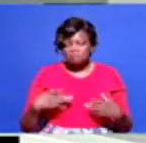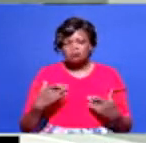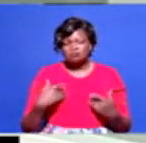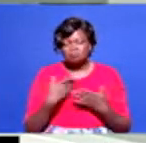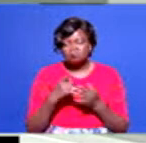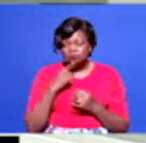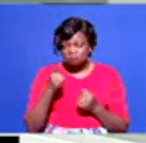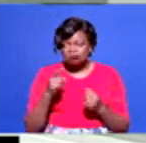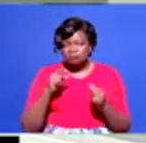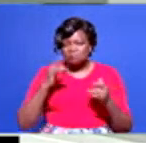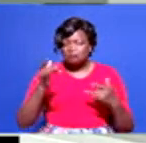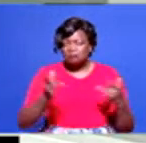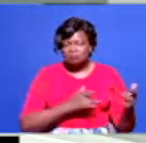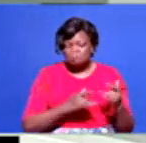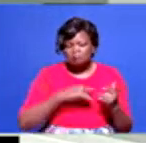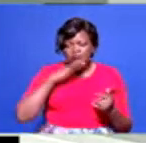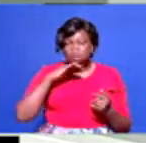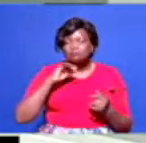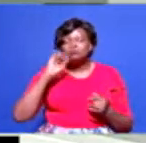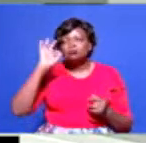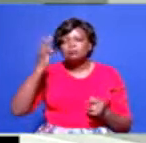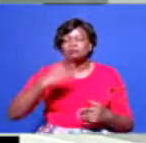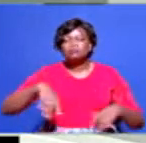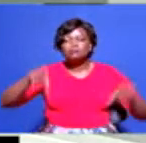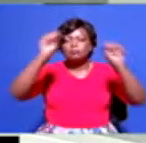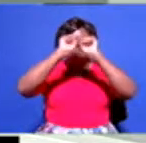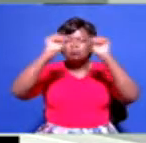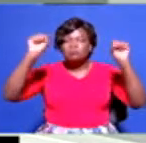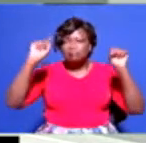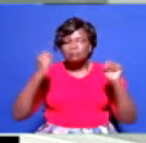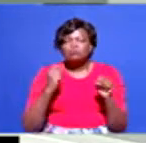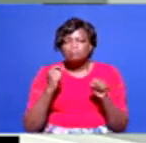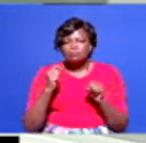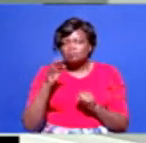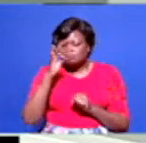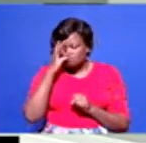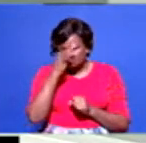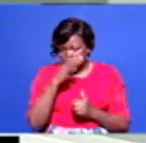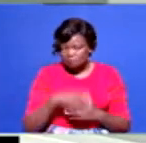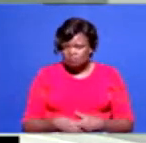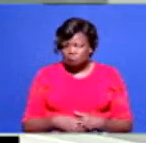say regarding the death of the third president of Kenya, Mzee Mwai Kibaki.